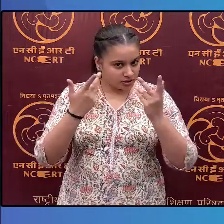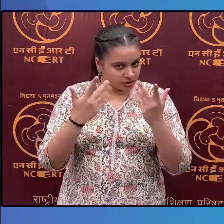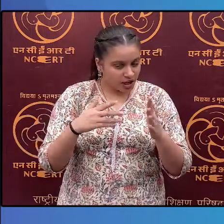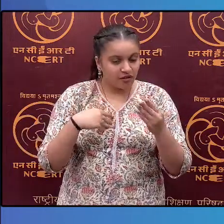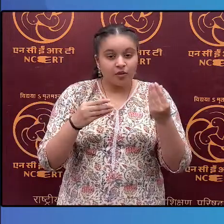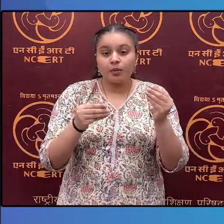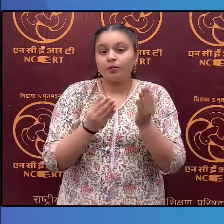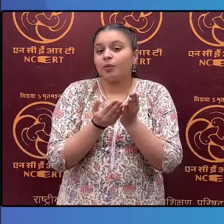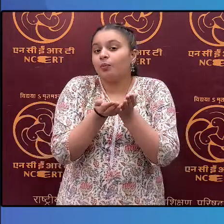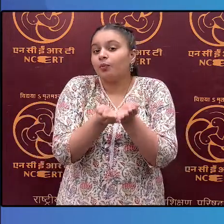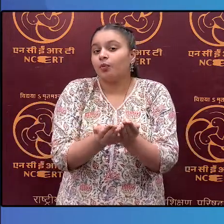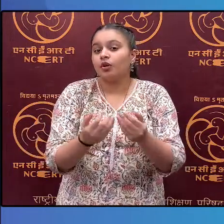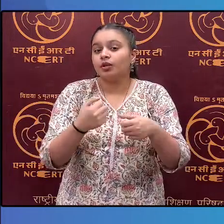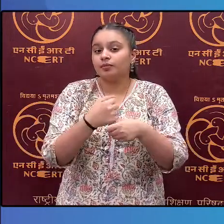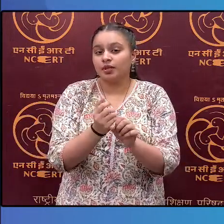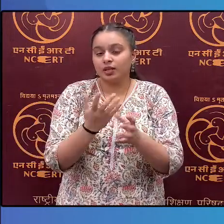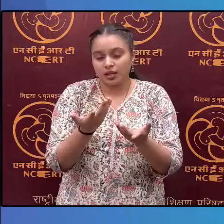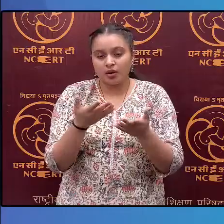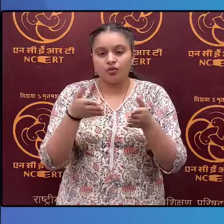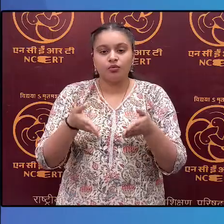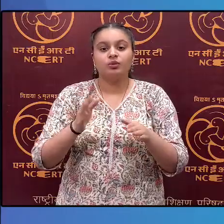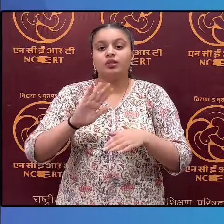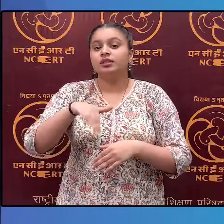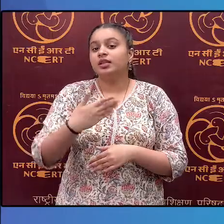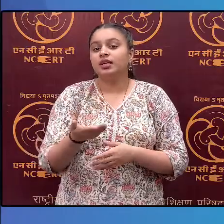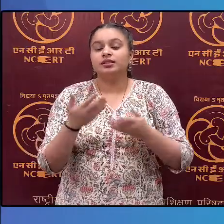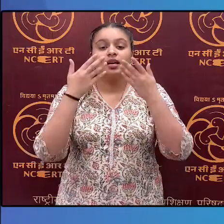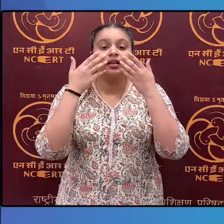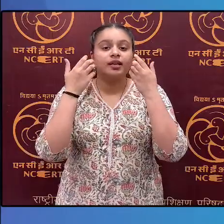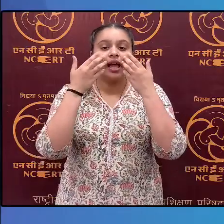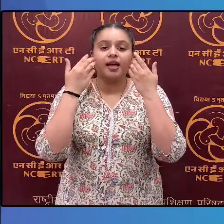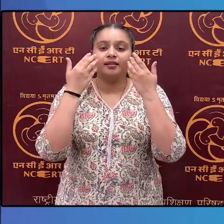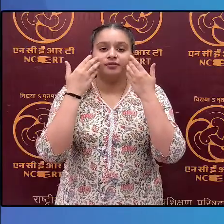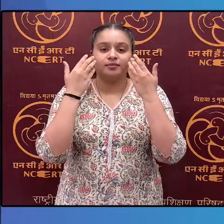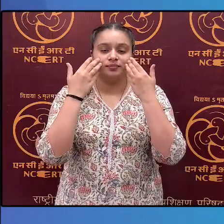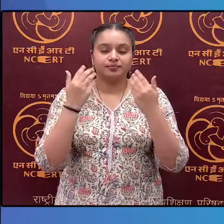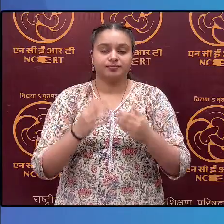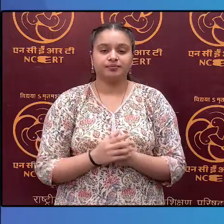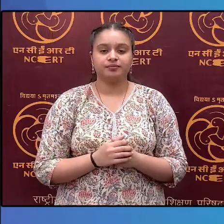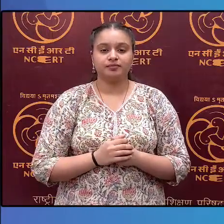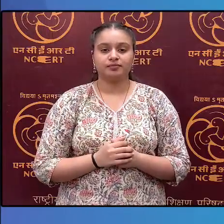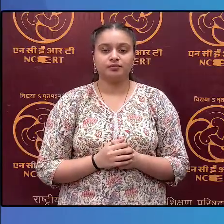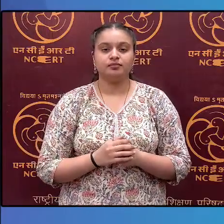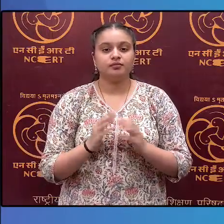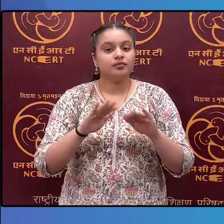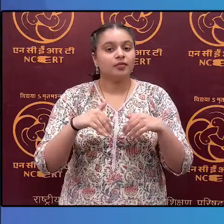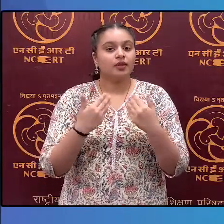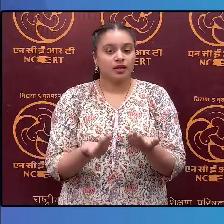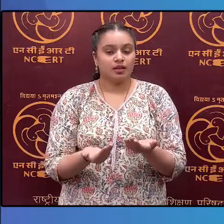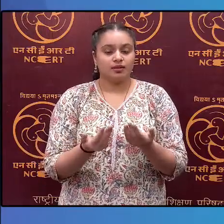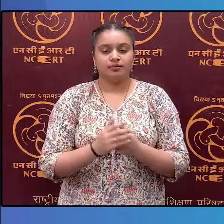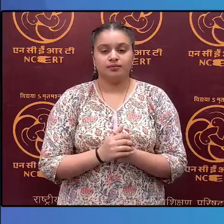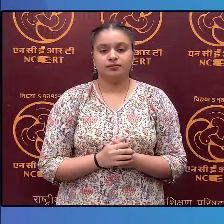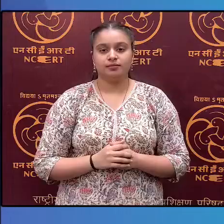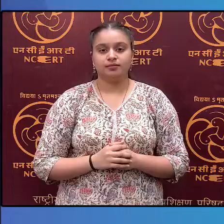thing, ma'am, here. Cat. Yes, absolutely. You have guessed it right also. Next, moving on.